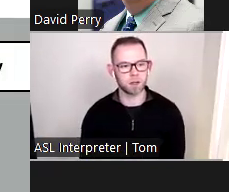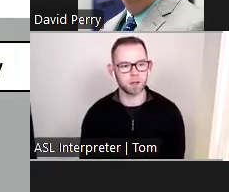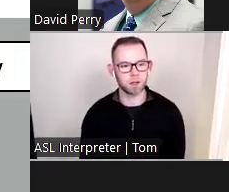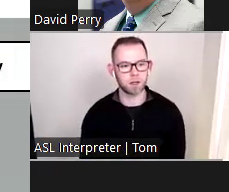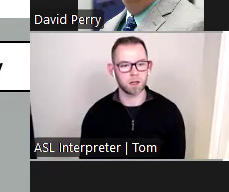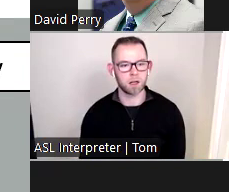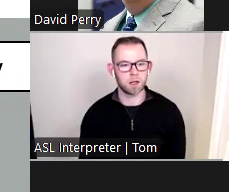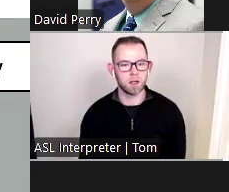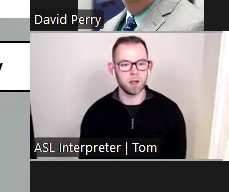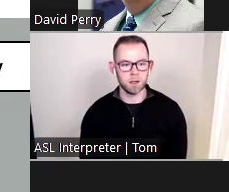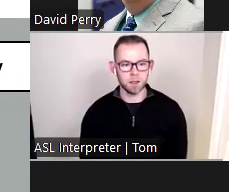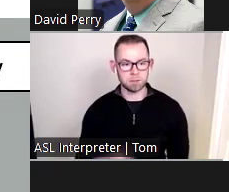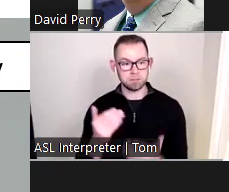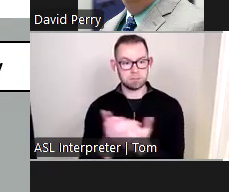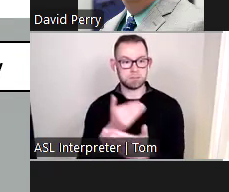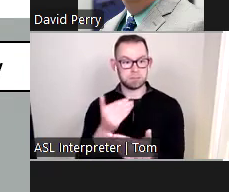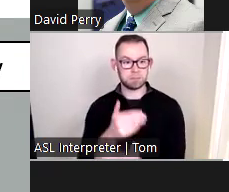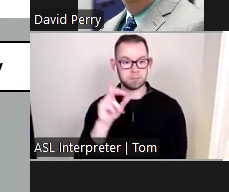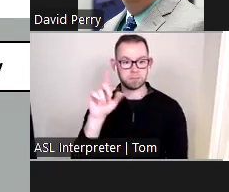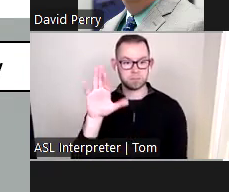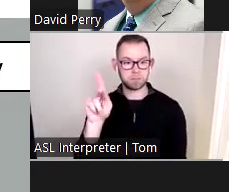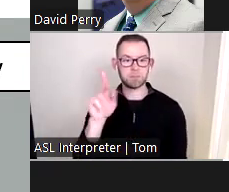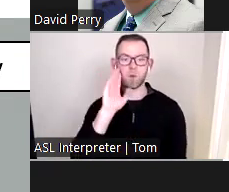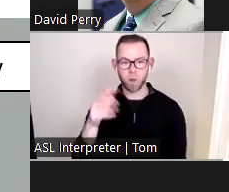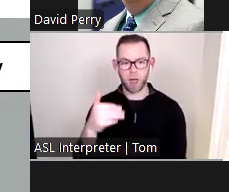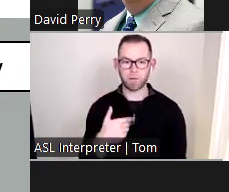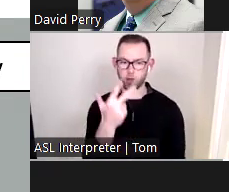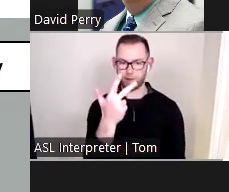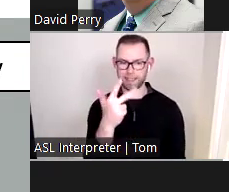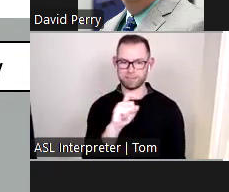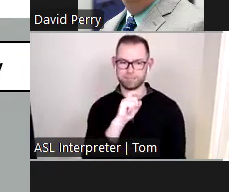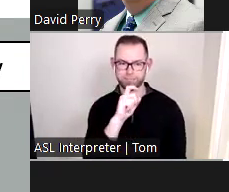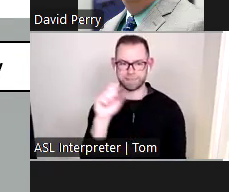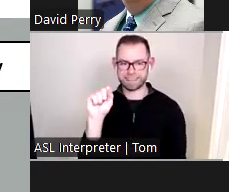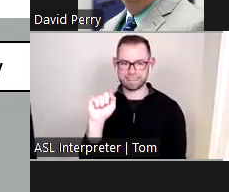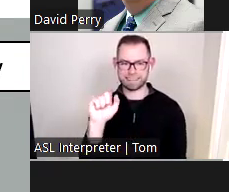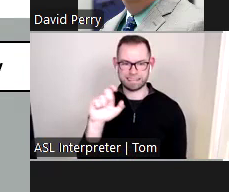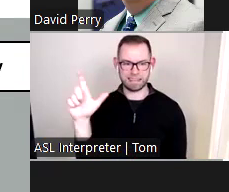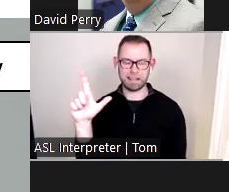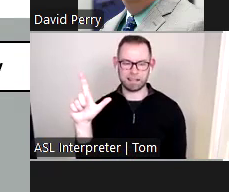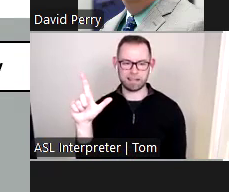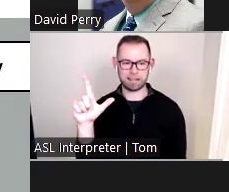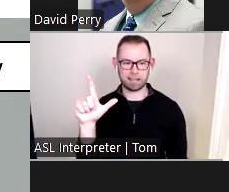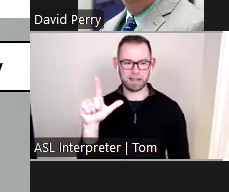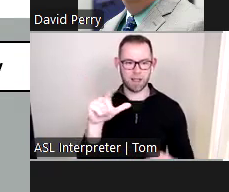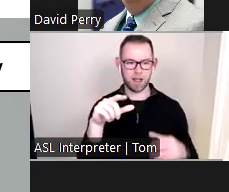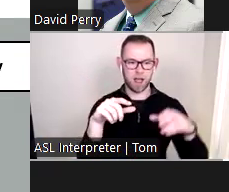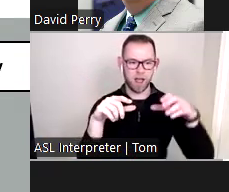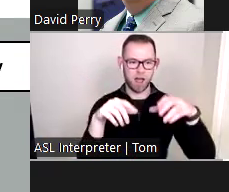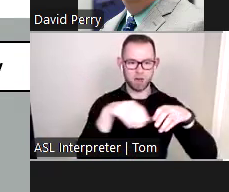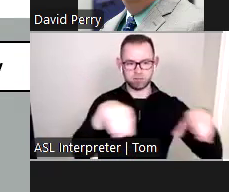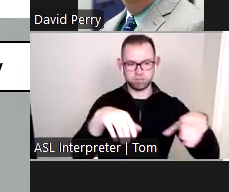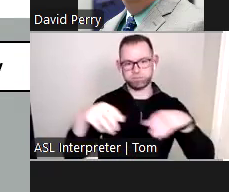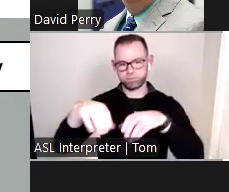The new dock will be made of three steel barges and will create four berths, three side berths and one